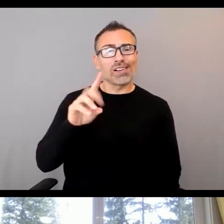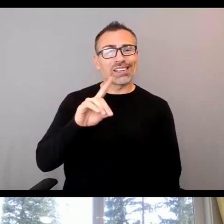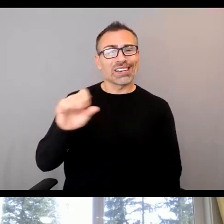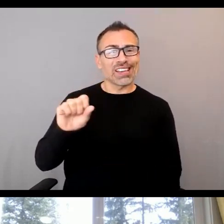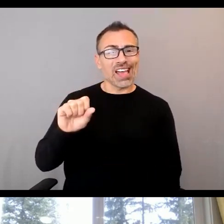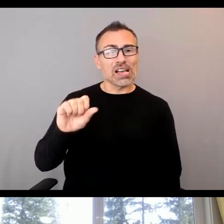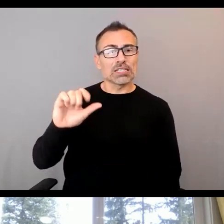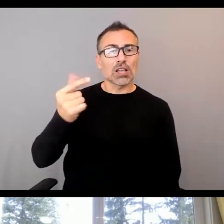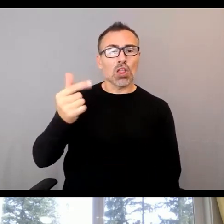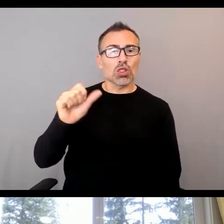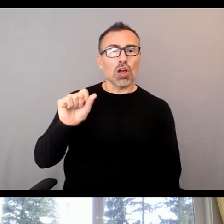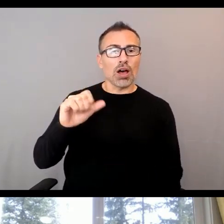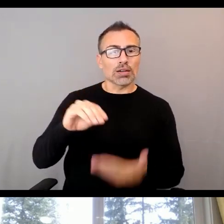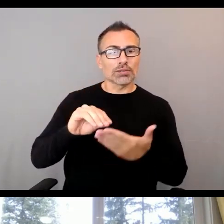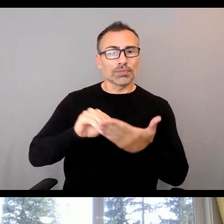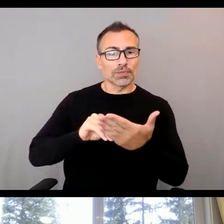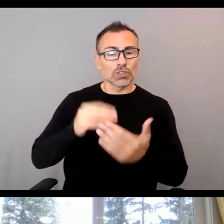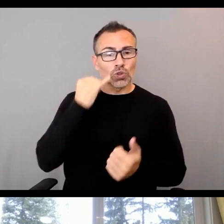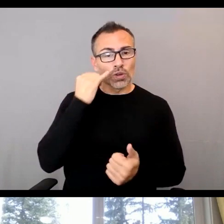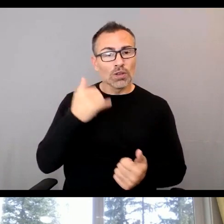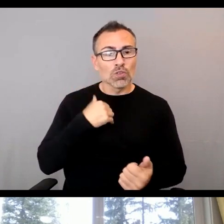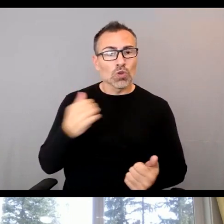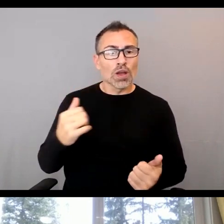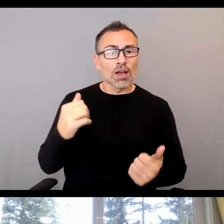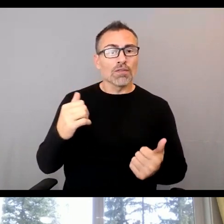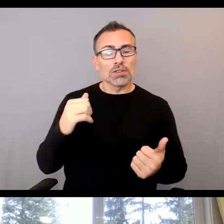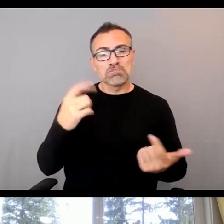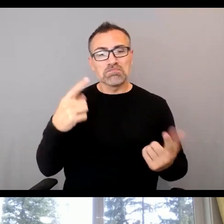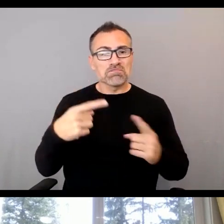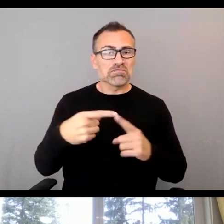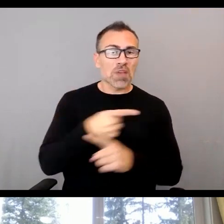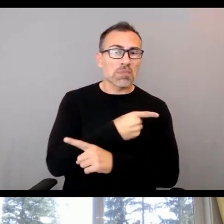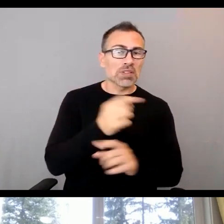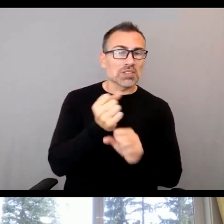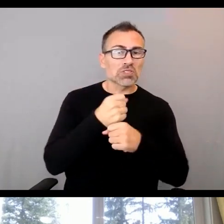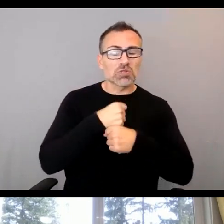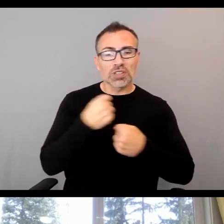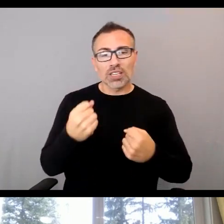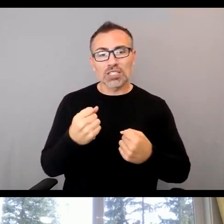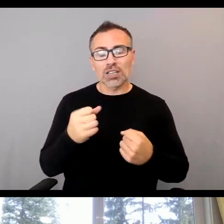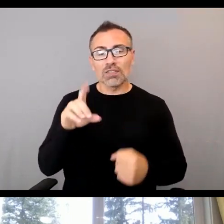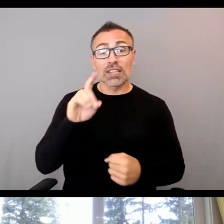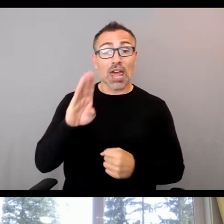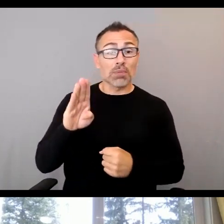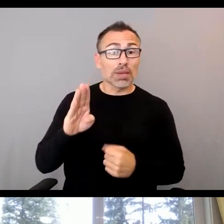for example, if you have an anomalous creation of a database or anomalous